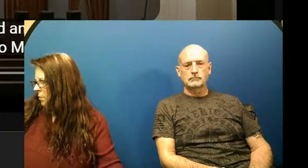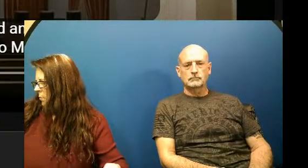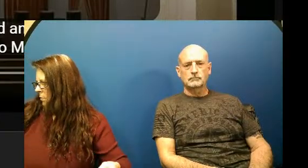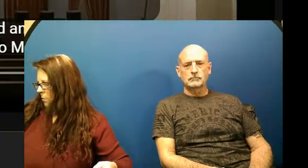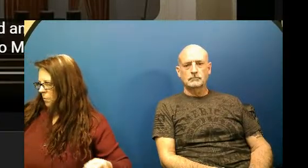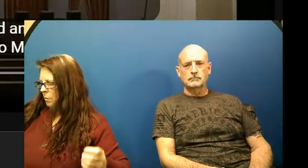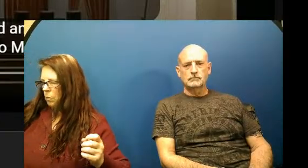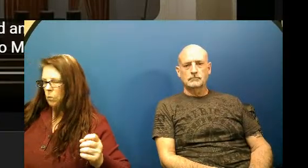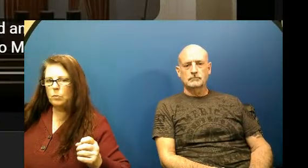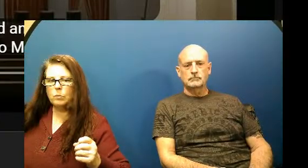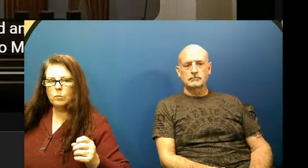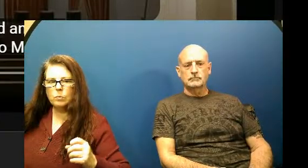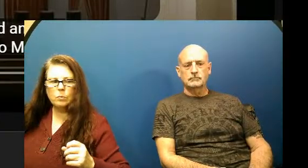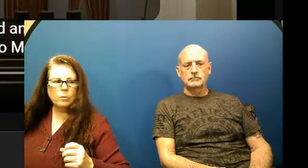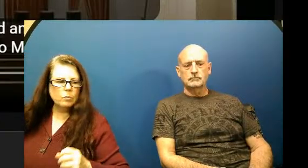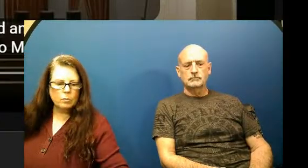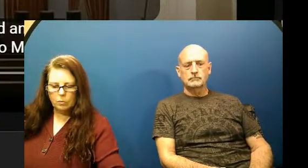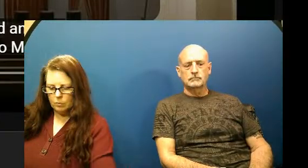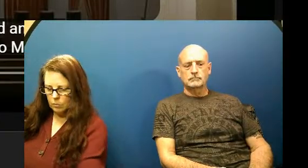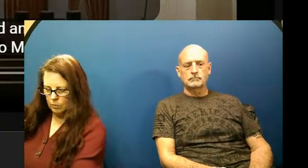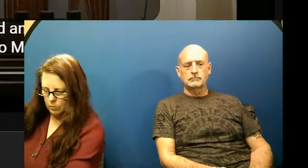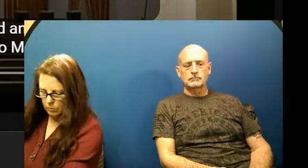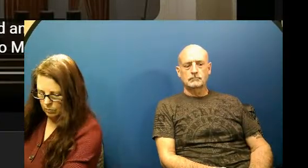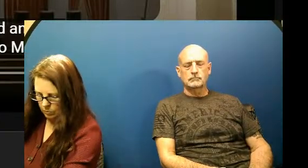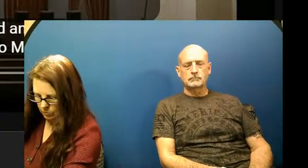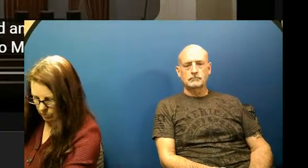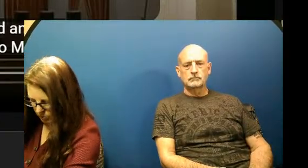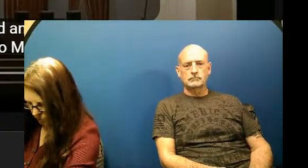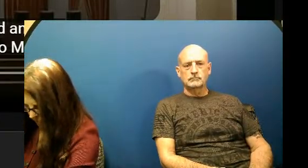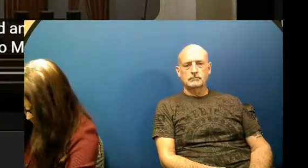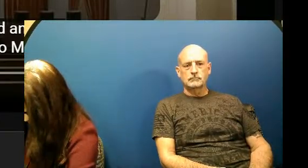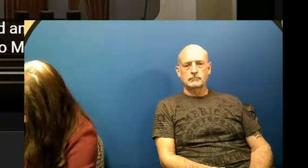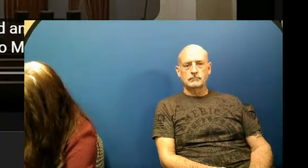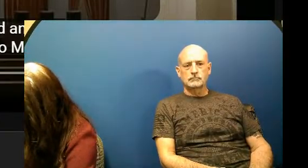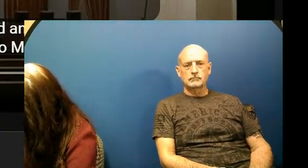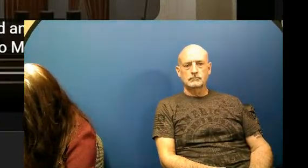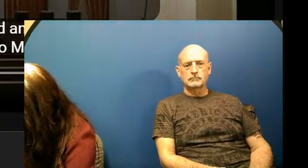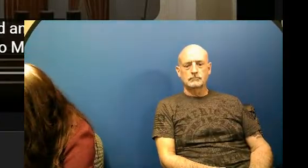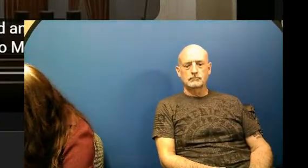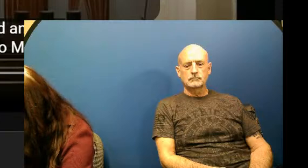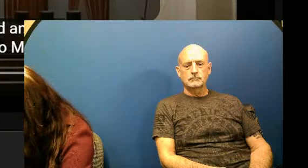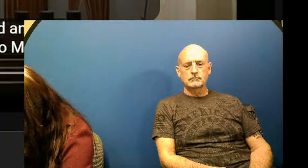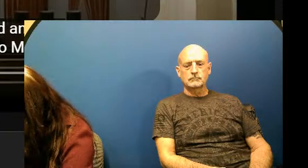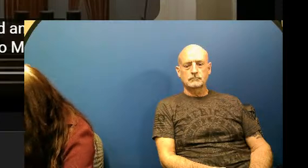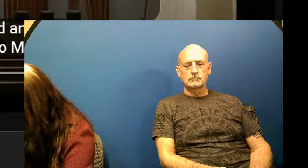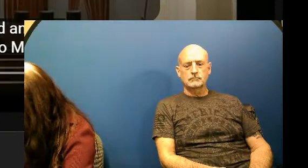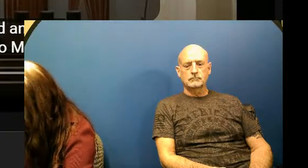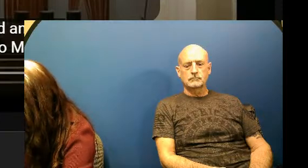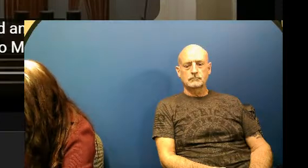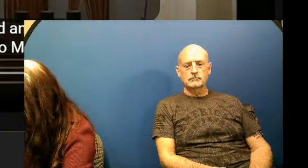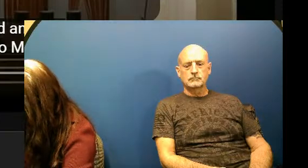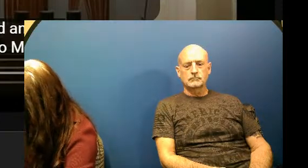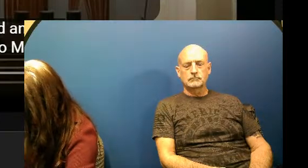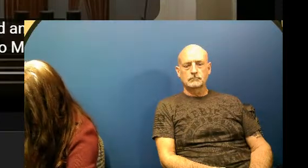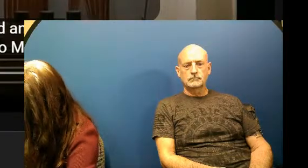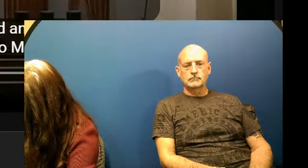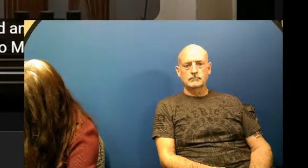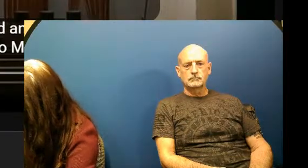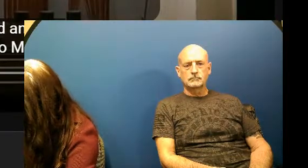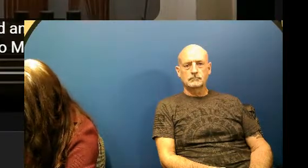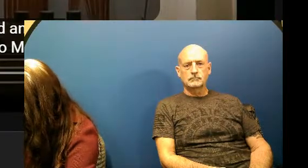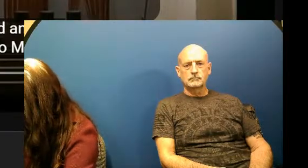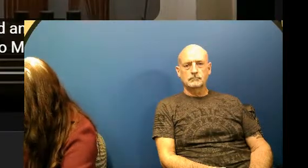some in Europe, some in the United States, that maintain and update the original source code. And as we understand